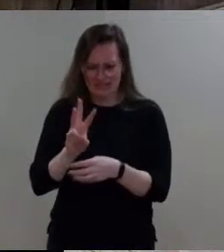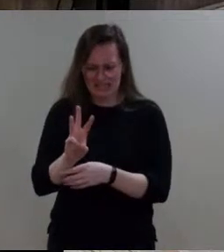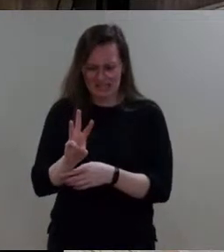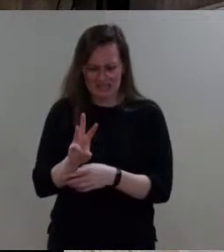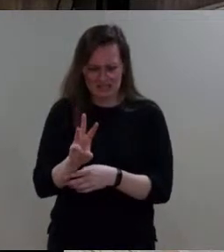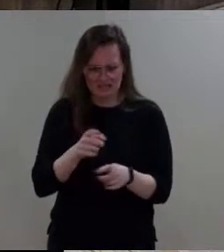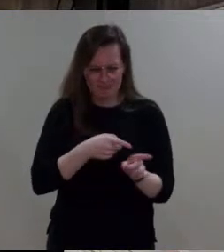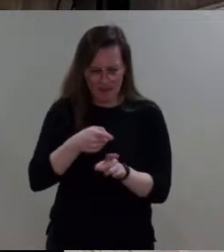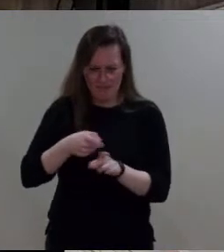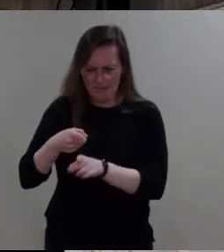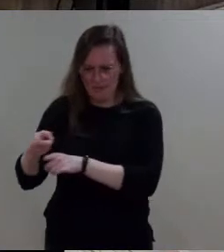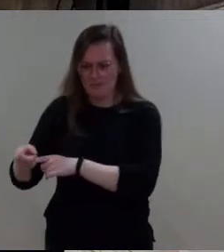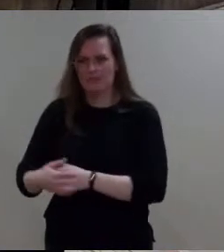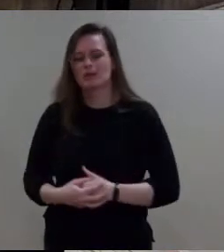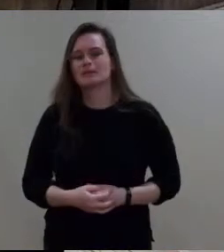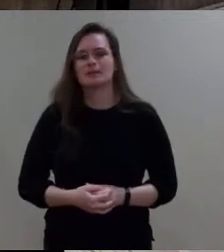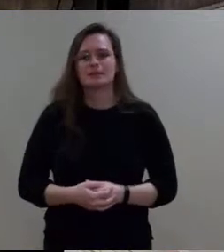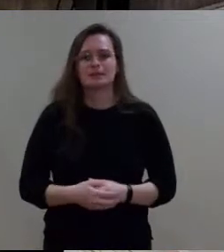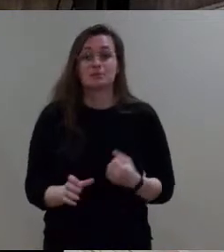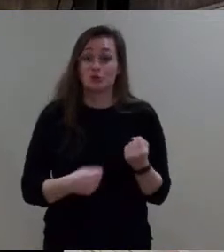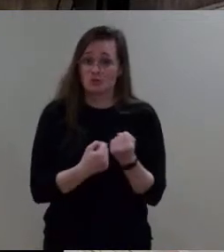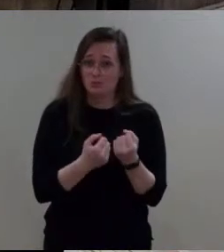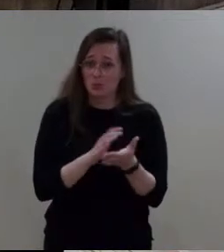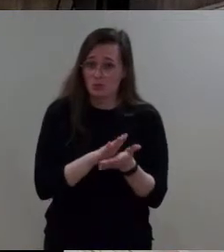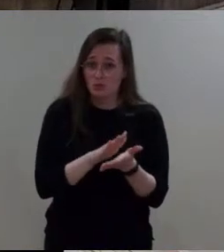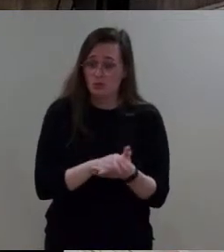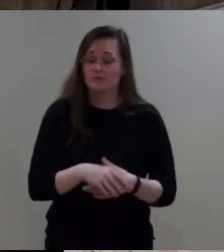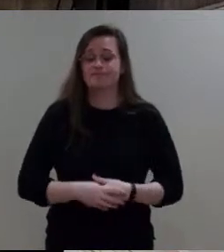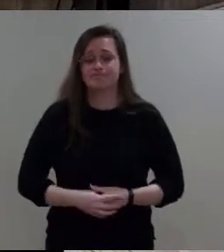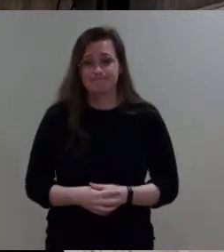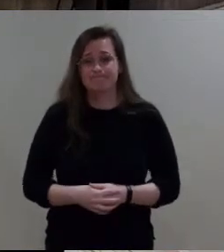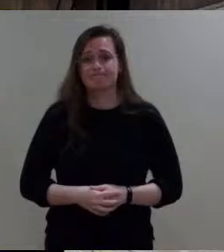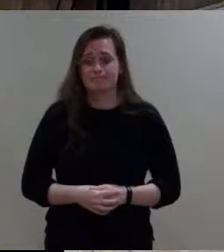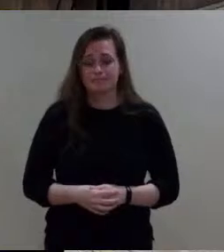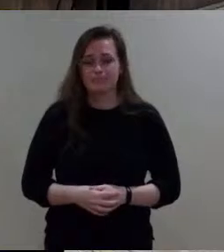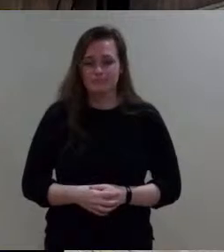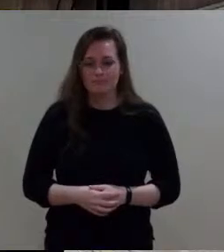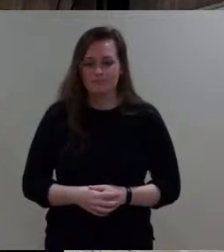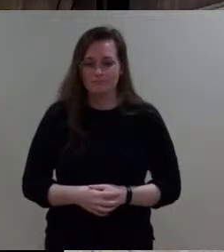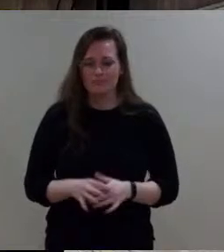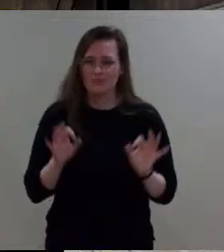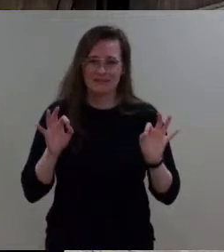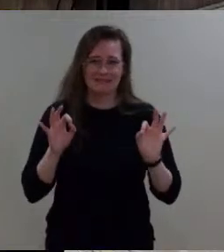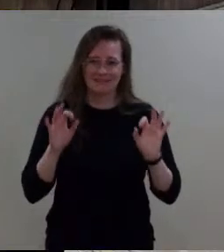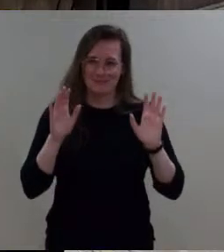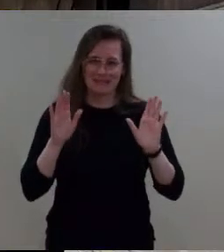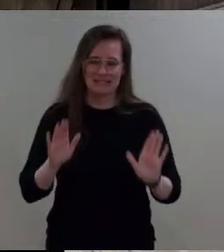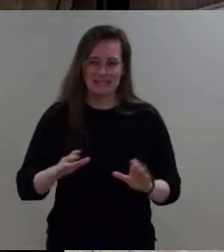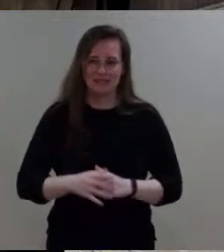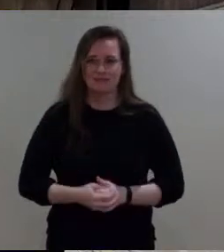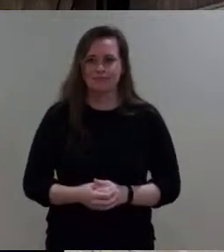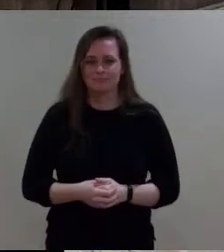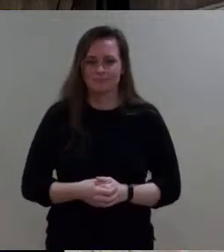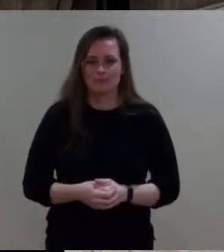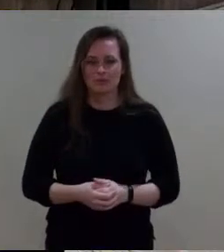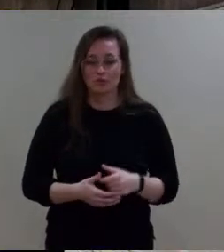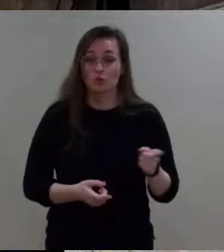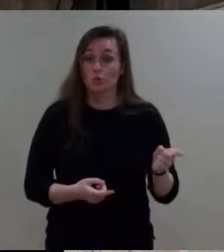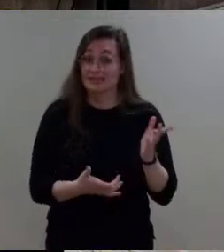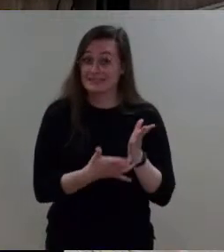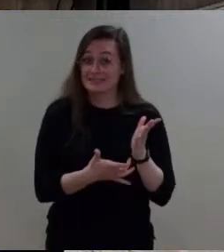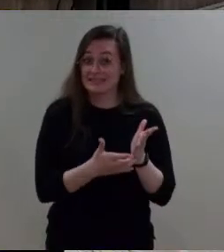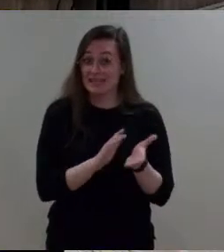They support schools. It's actually amazing. So the tech school that was there,